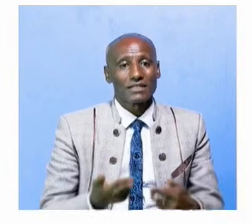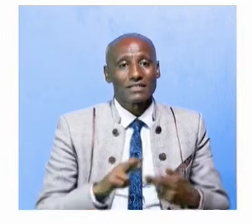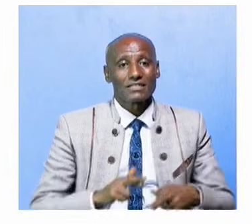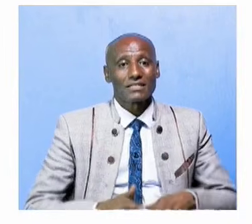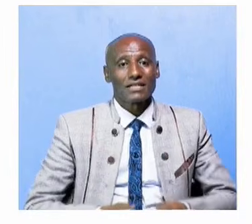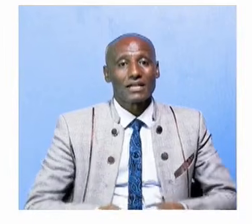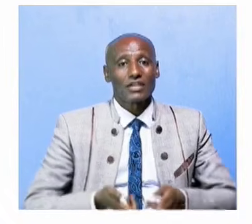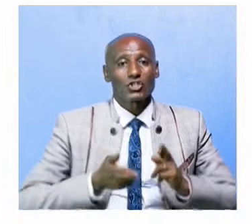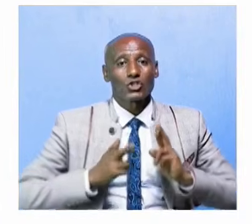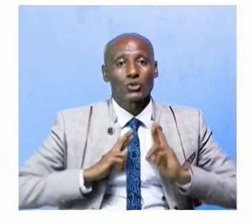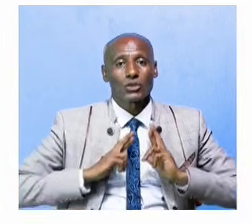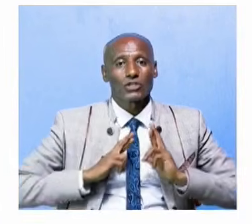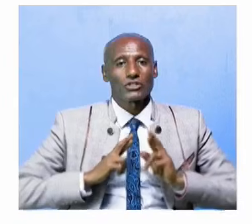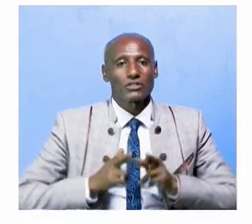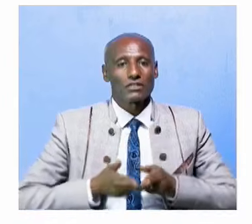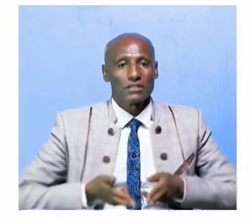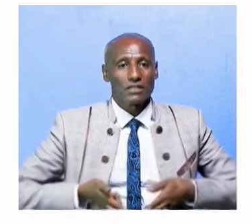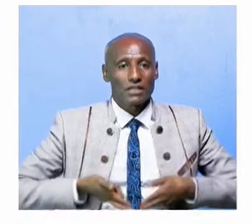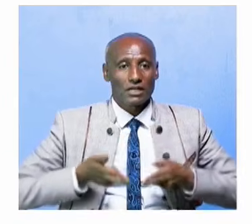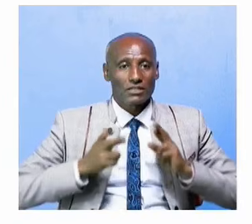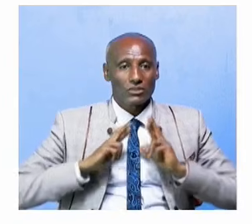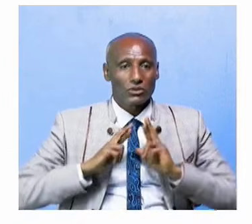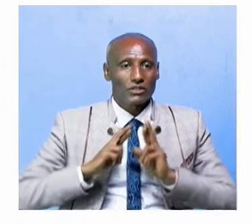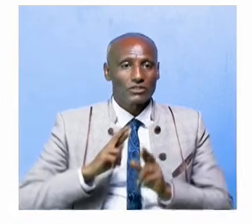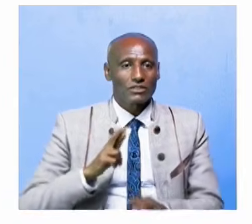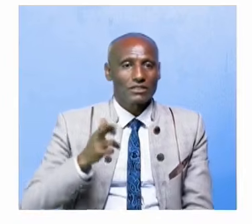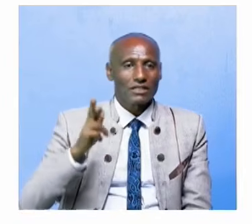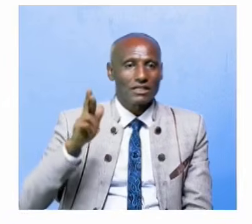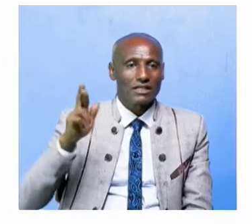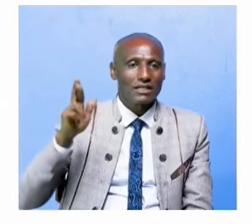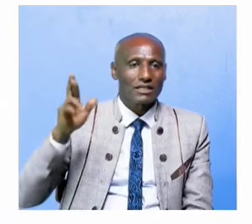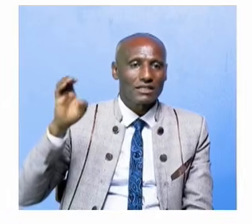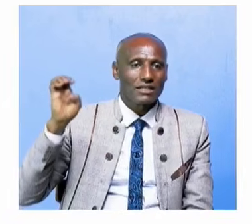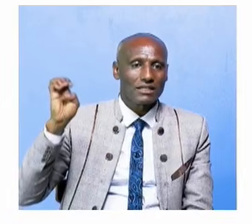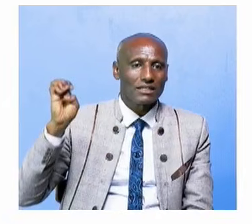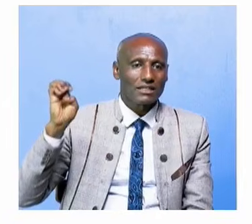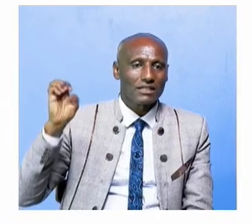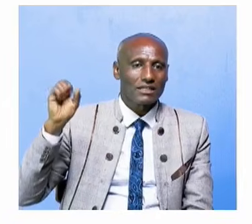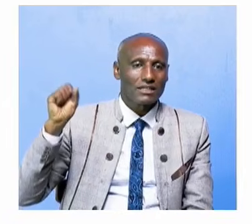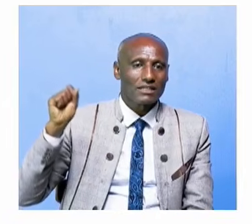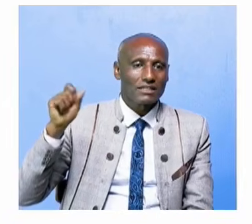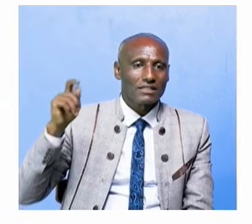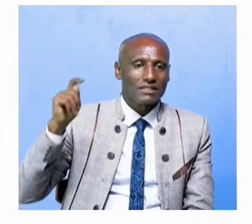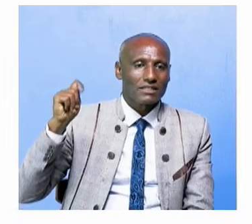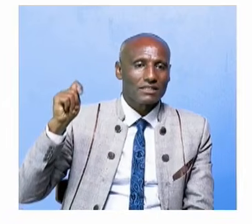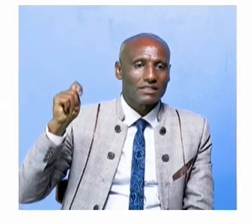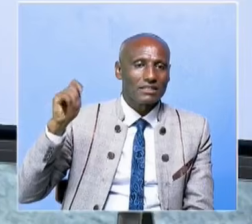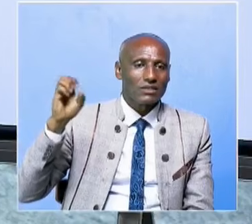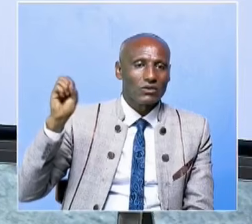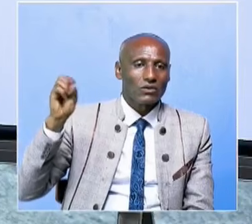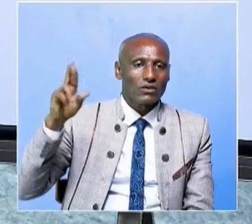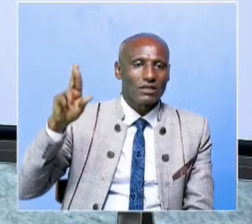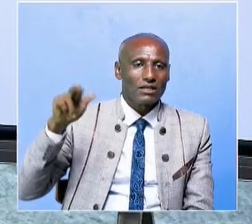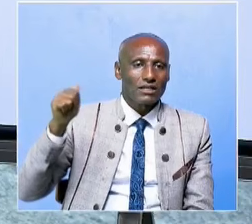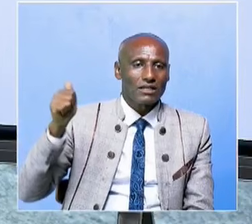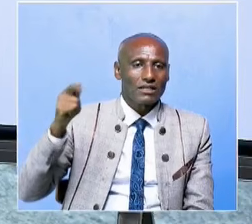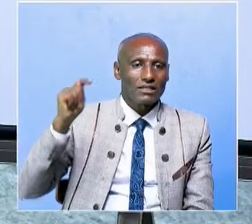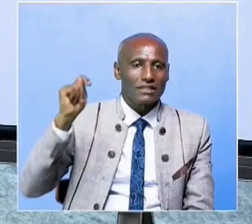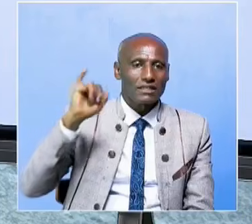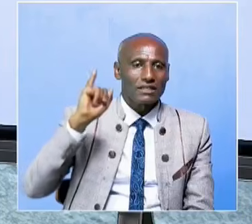Restoration. The restoration of the house is going really